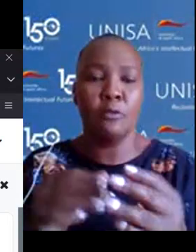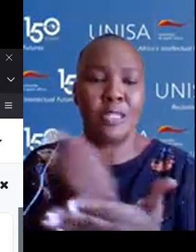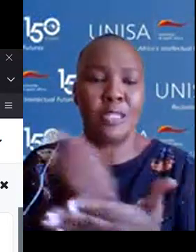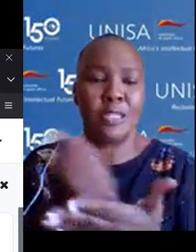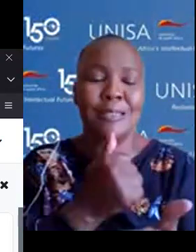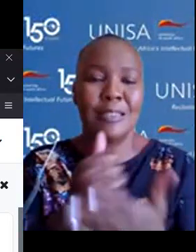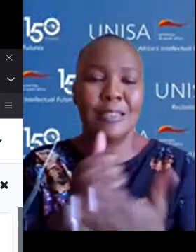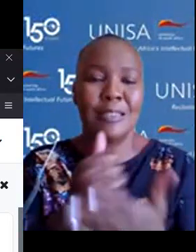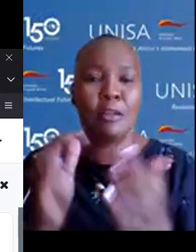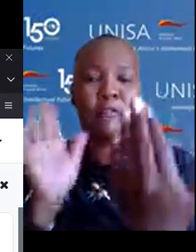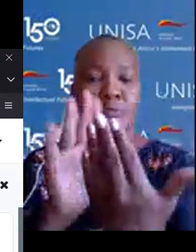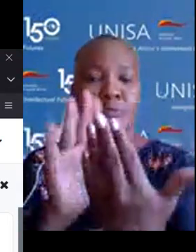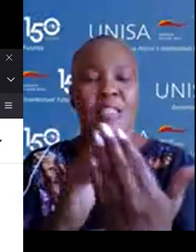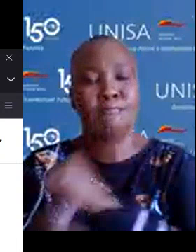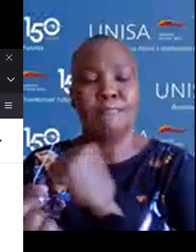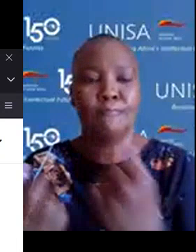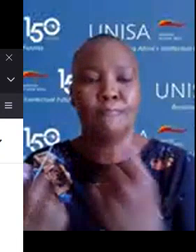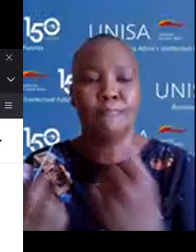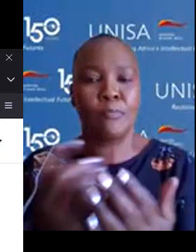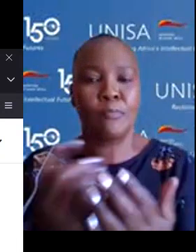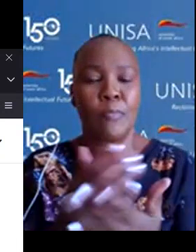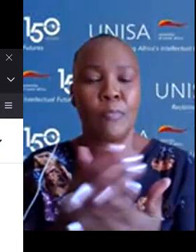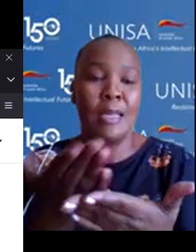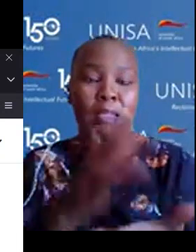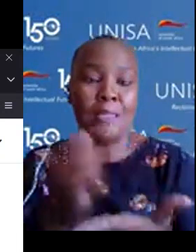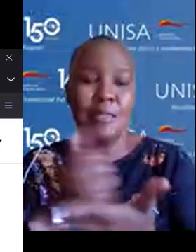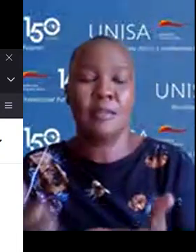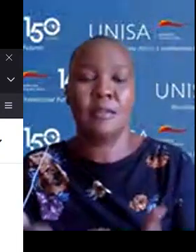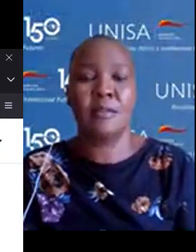is on that page a registration. So if